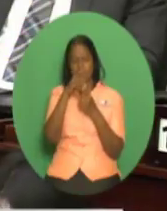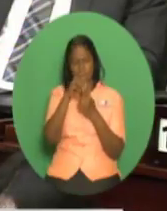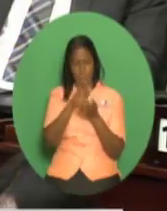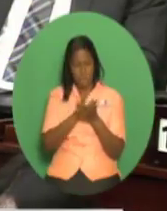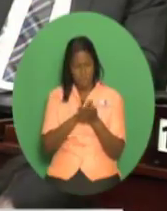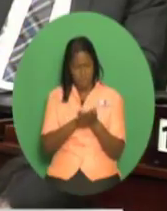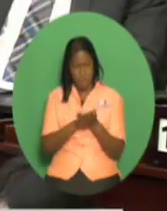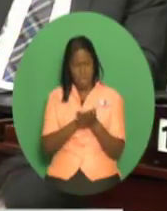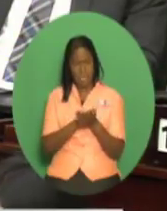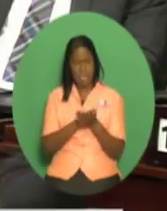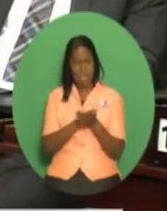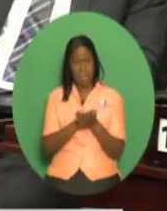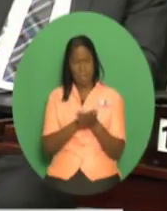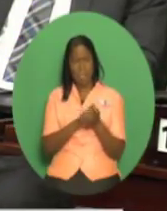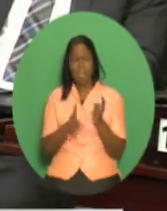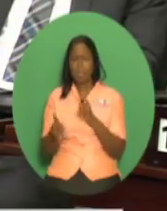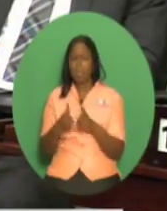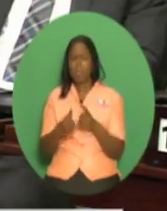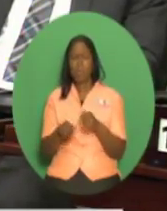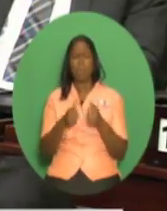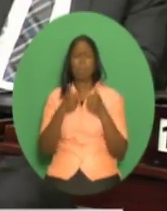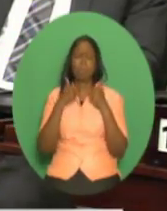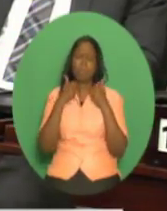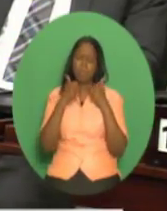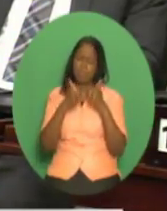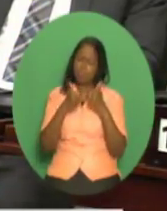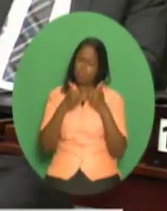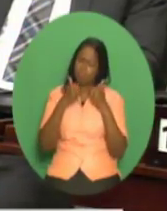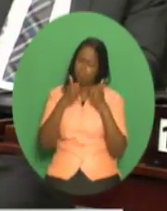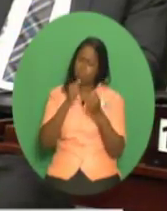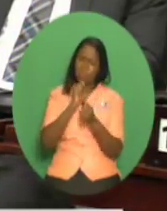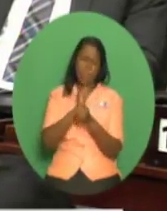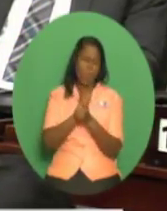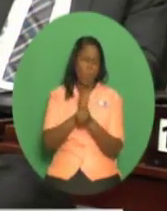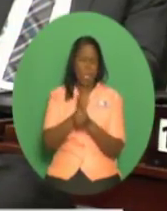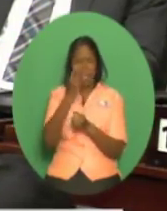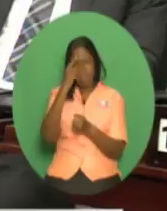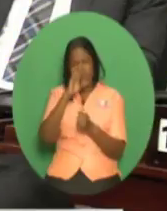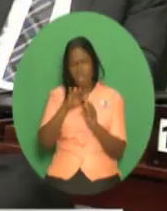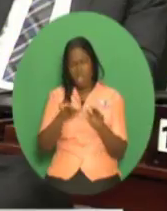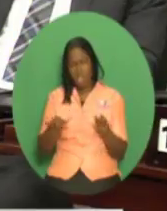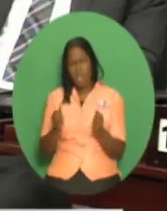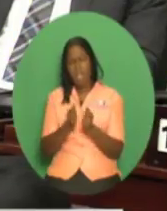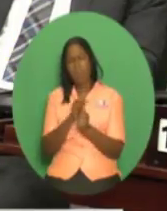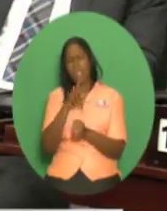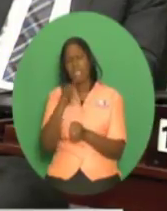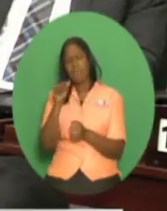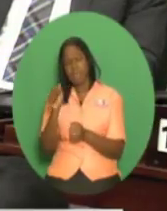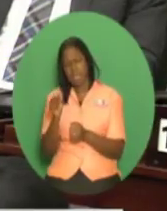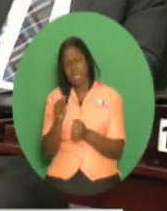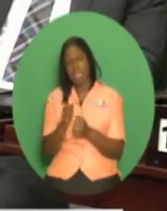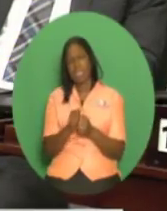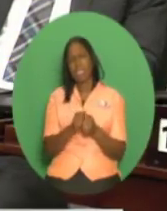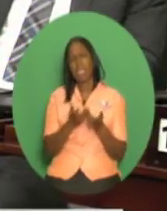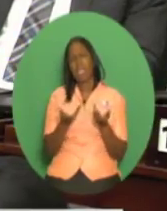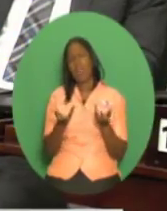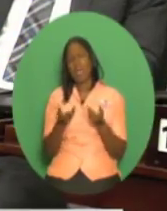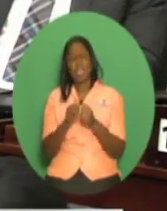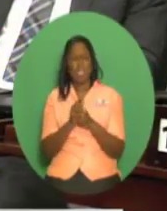doing human services for children who are physically or emotionally